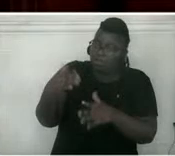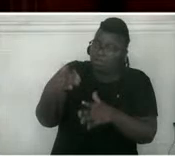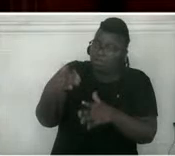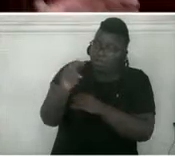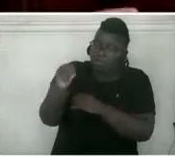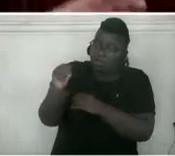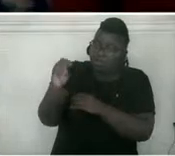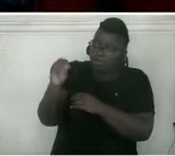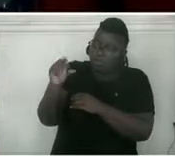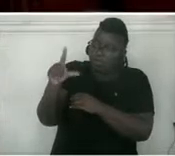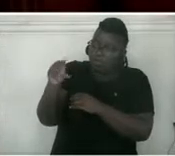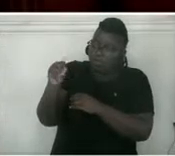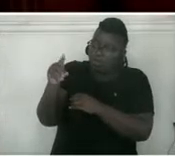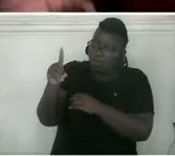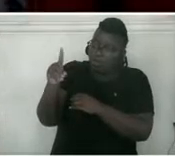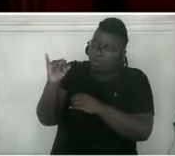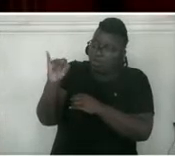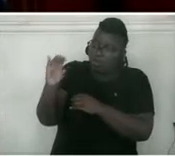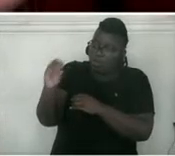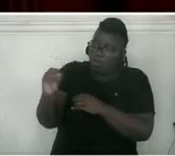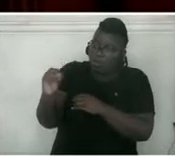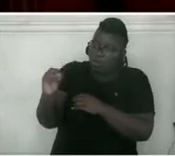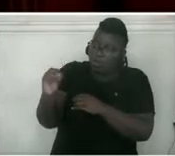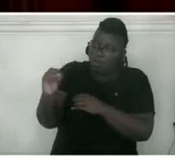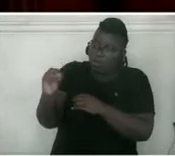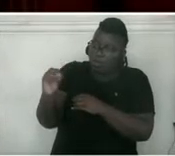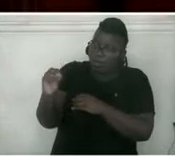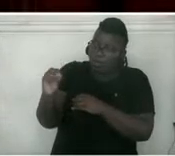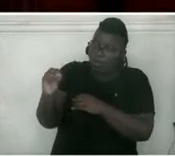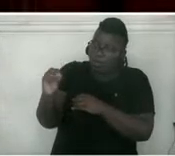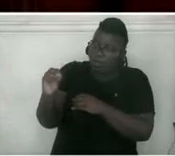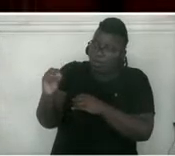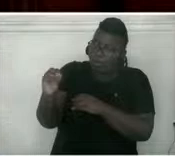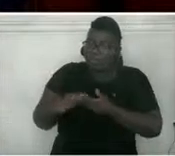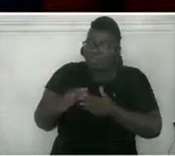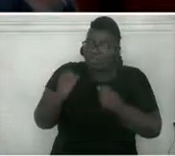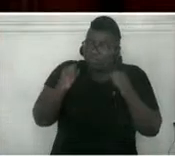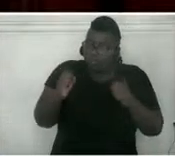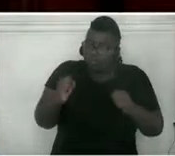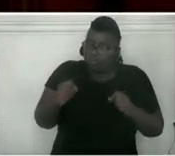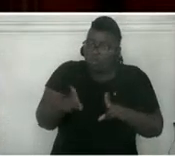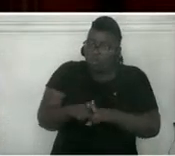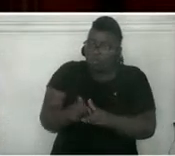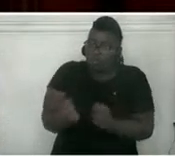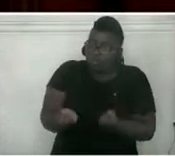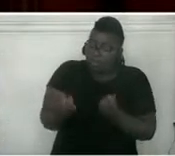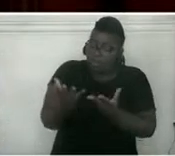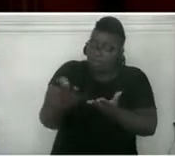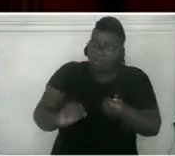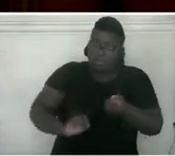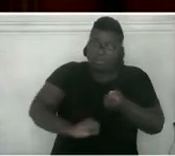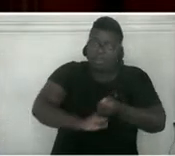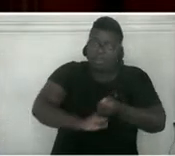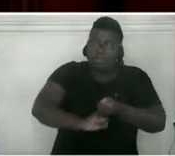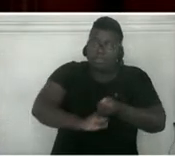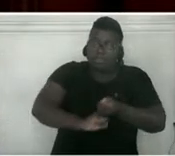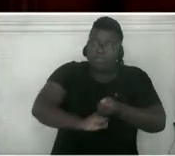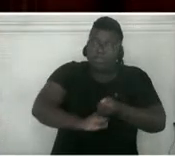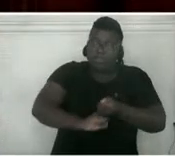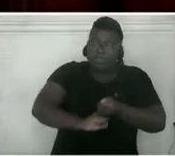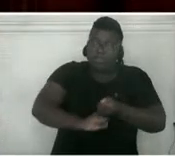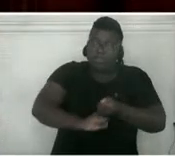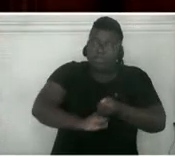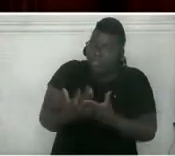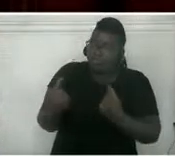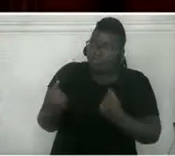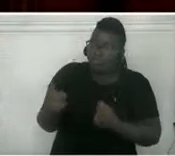sifuna ama-livestock associations aqiniswe, anikezelwe support ezokwazi ukuthi